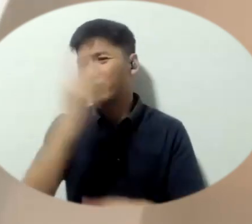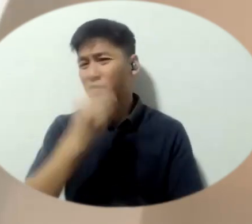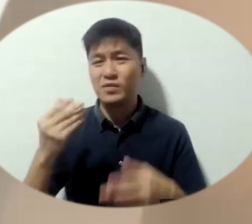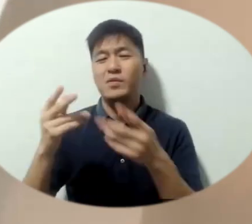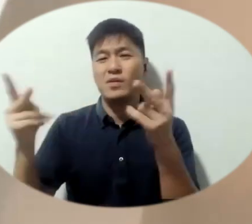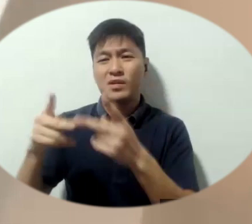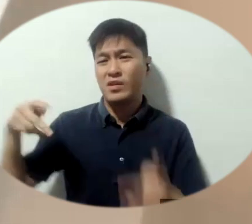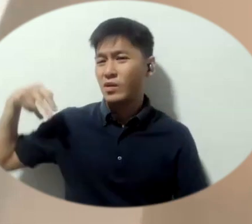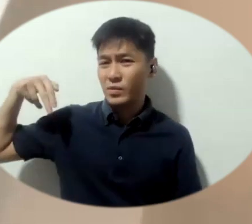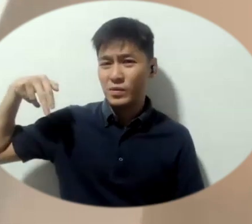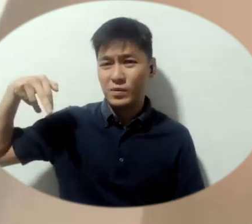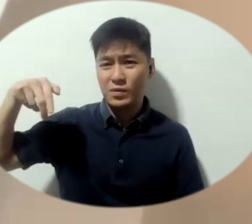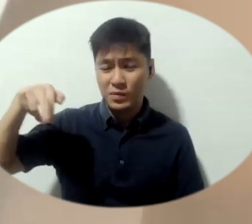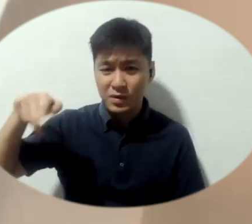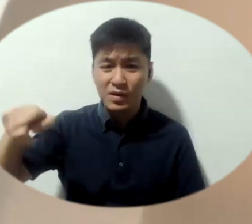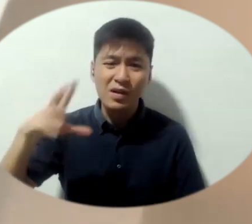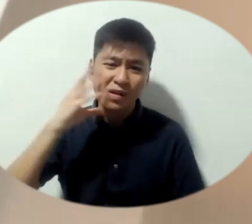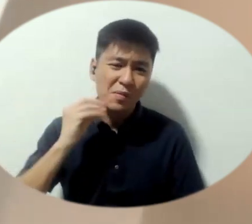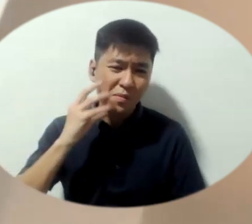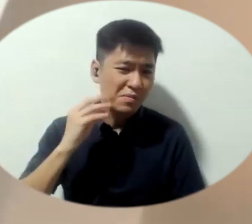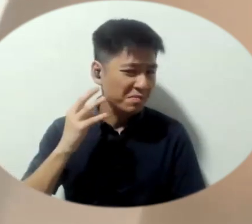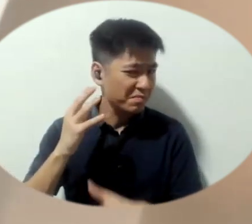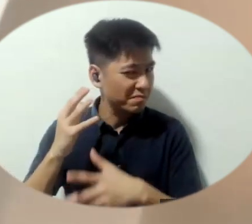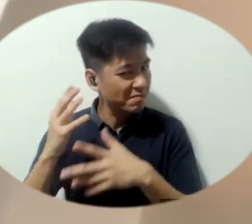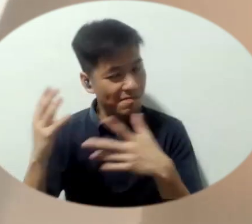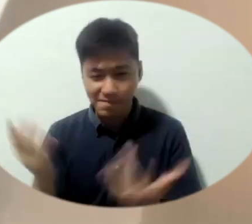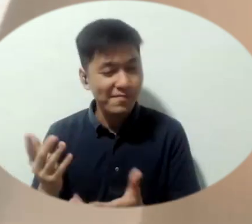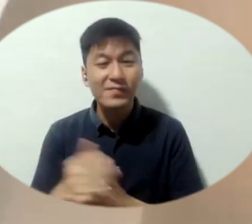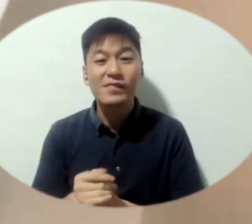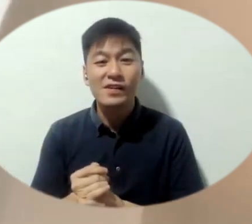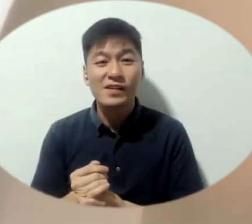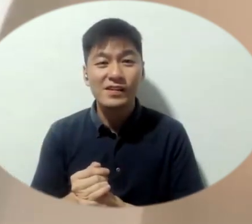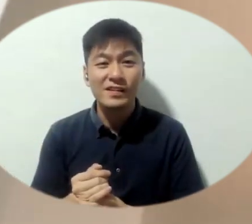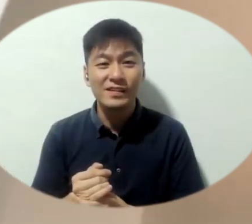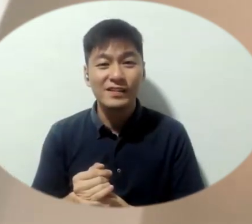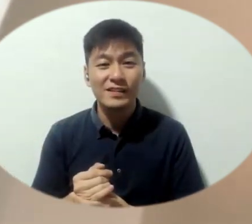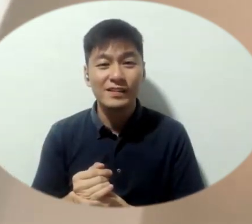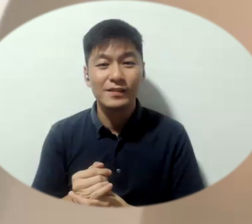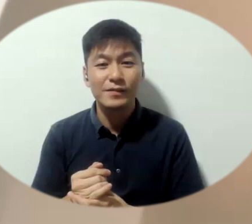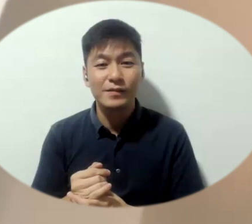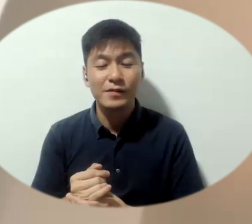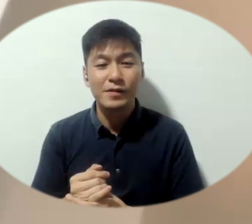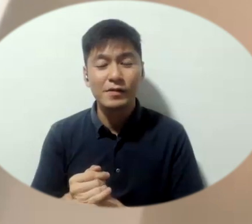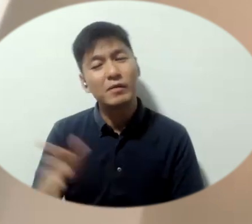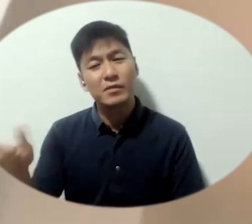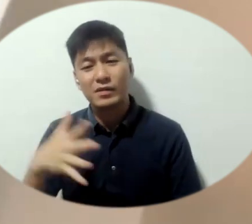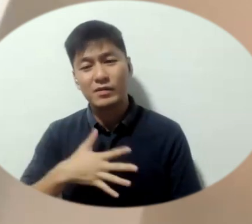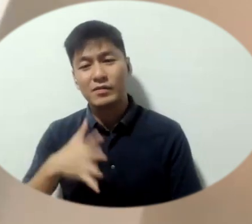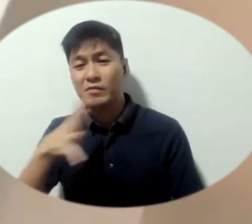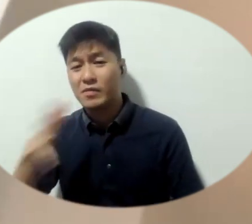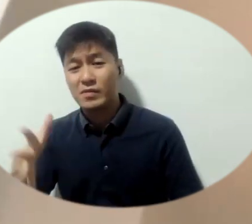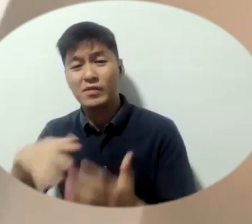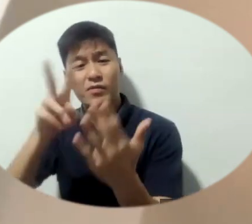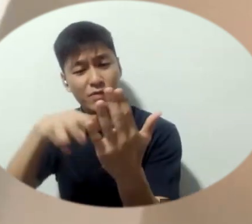Compostela. And my grandma read books about it. She was watching documentaries about it. She always told me about the Camino,